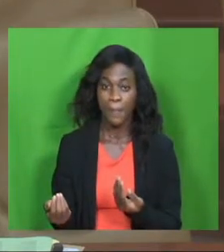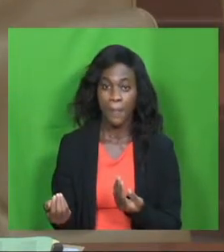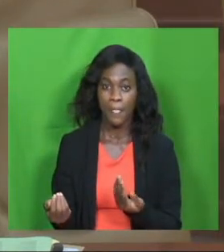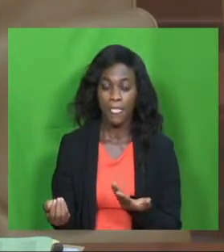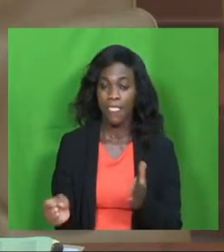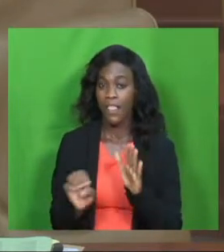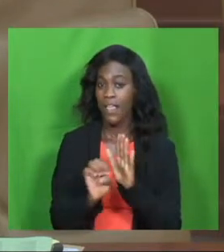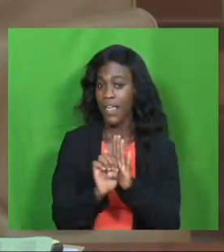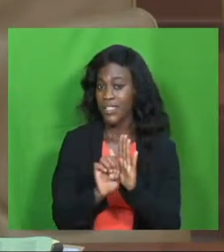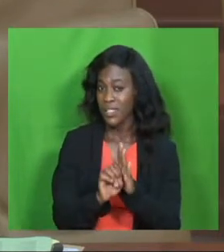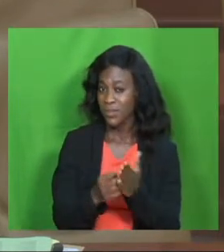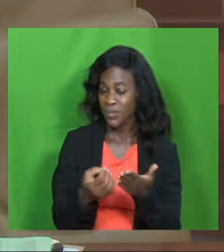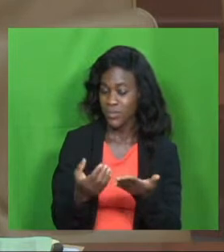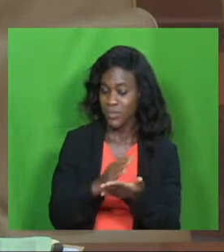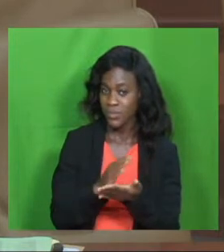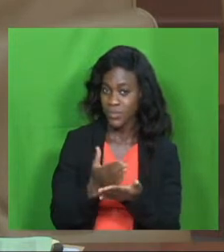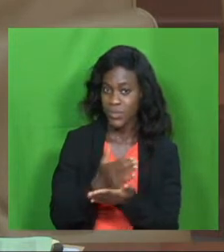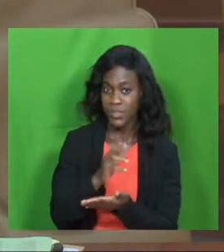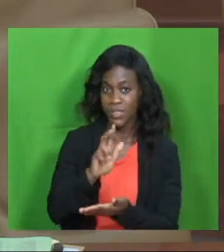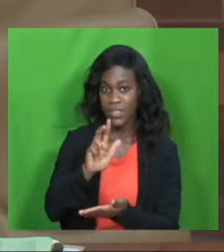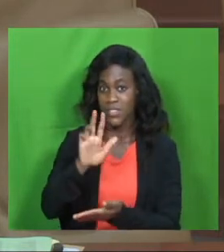on pages 35,